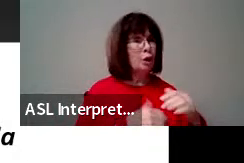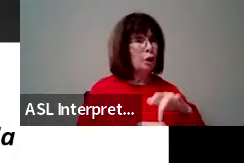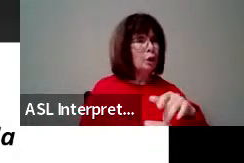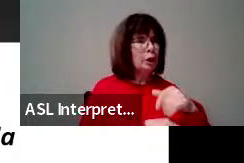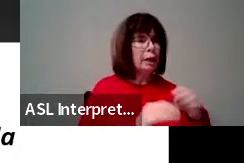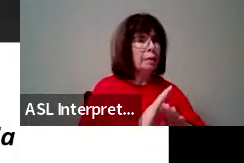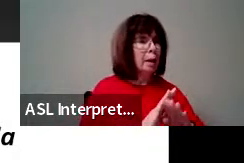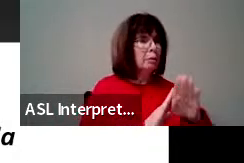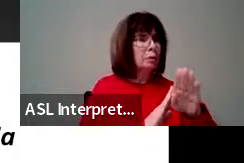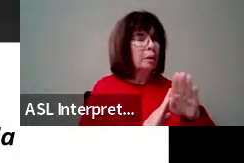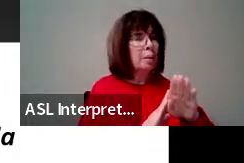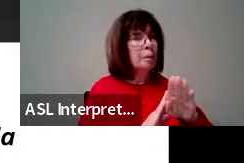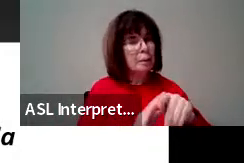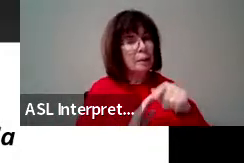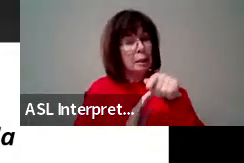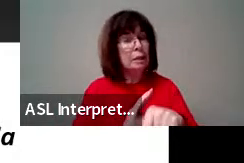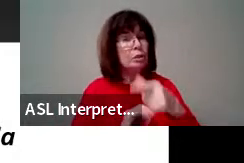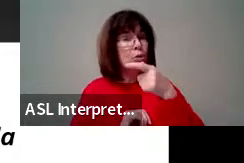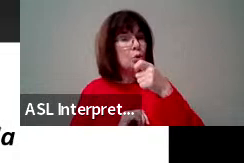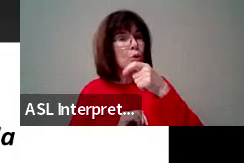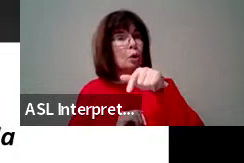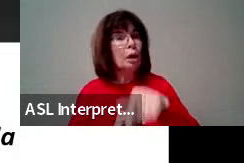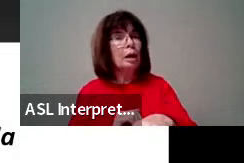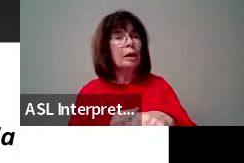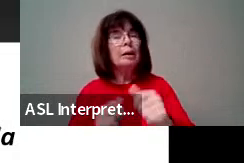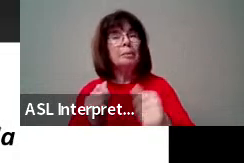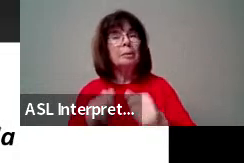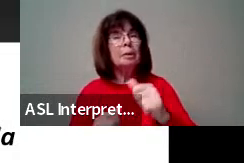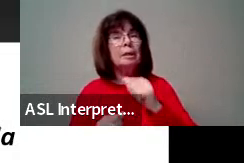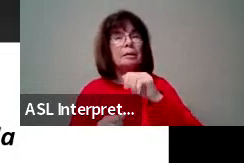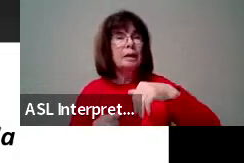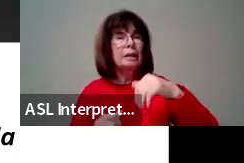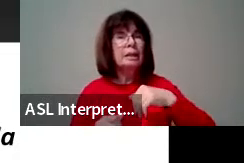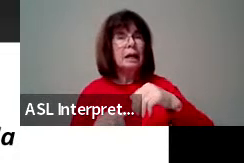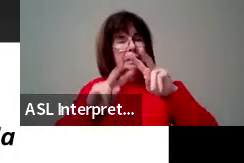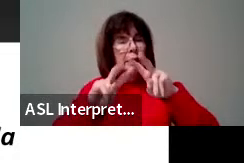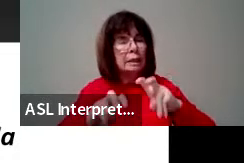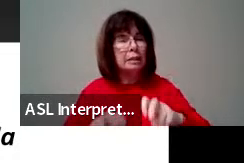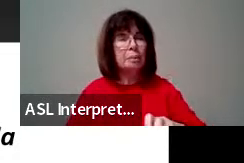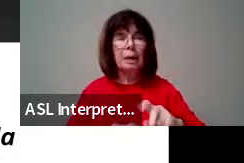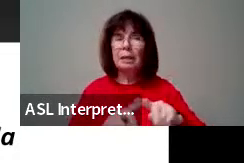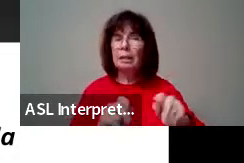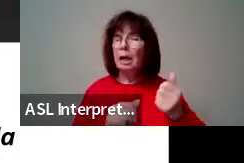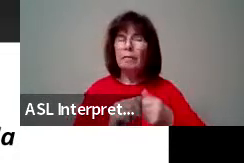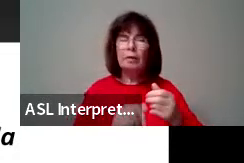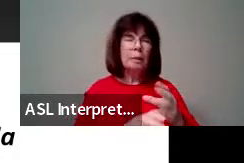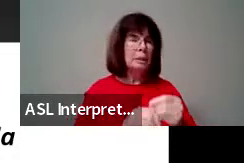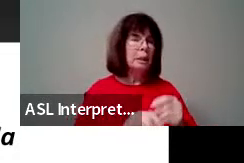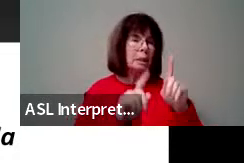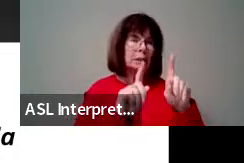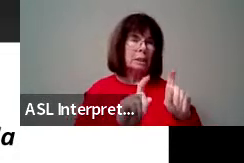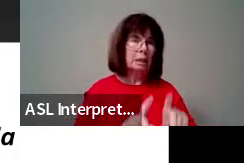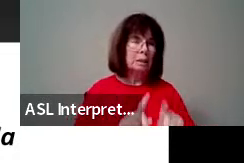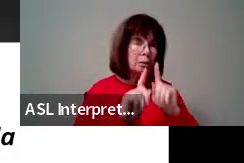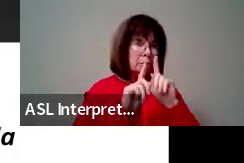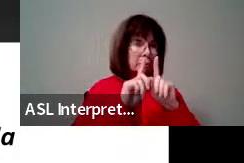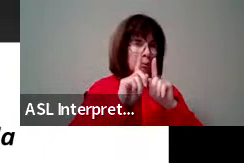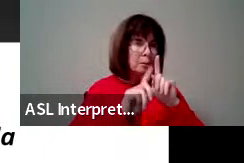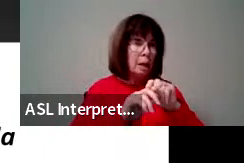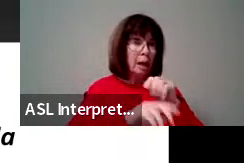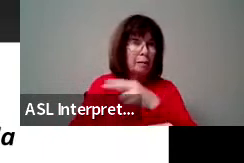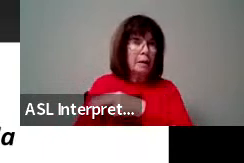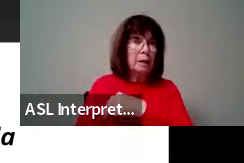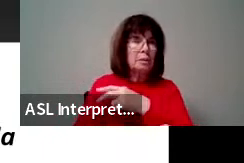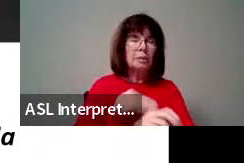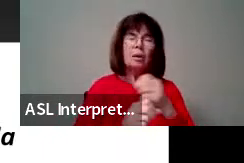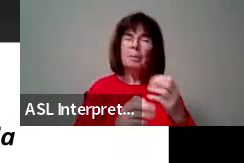to be mainly people with other diagnoses, but everybody is getting tested at the hospital these days. And so a lot of COVID cases